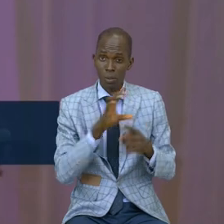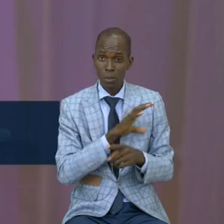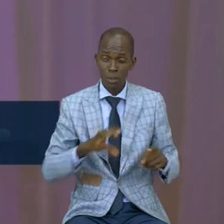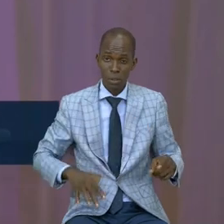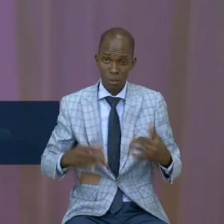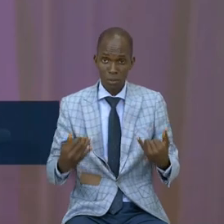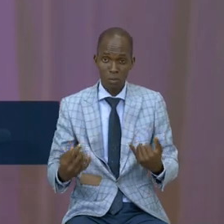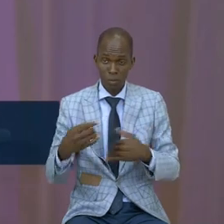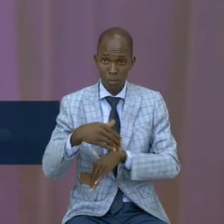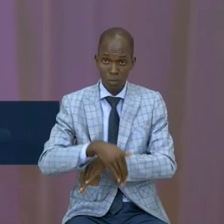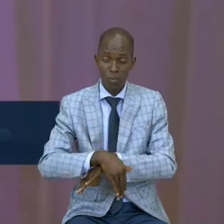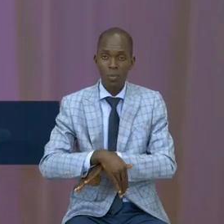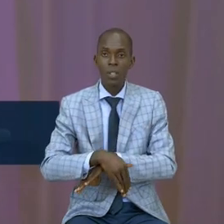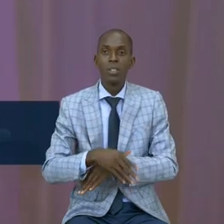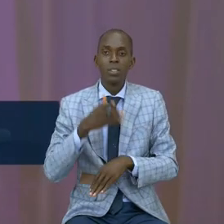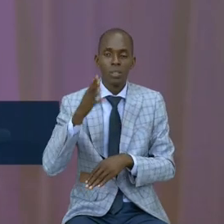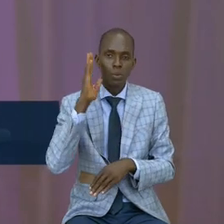there's going to be a special banquet.